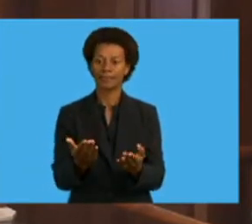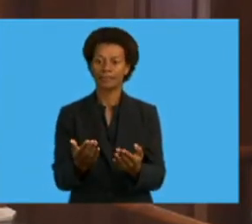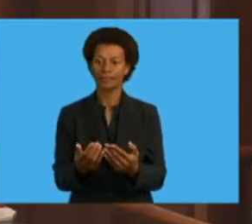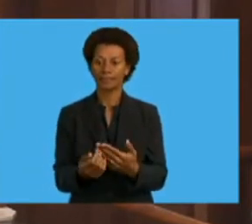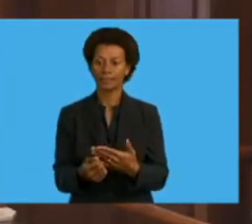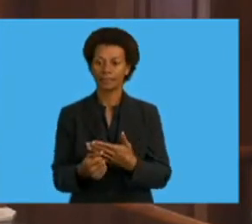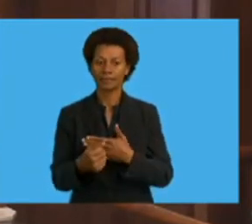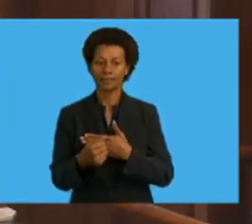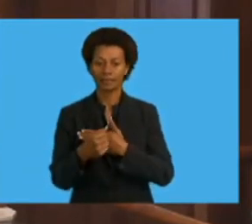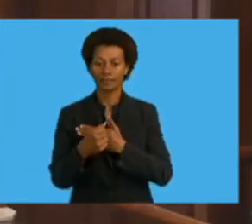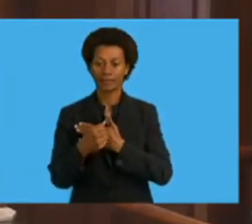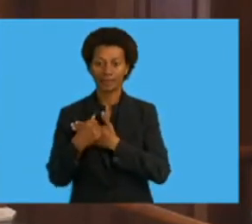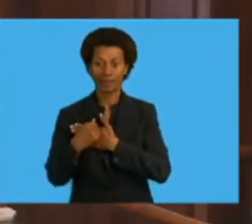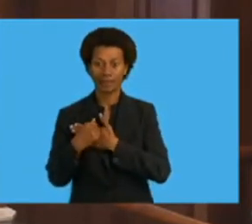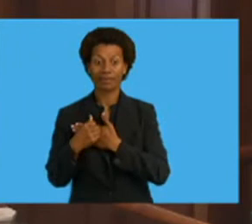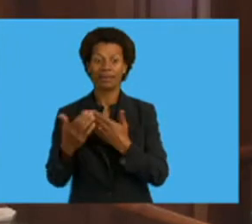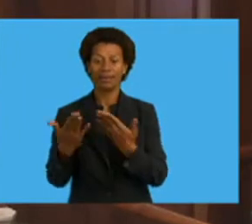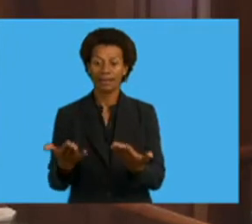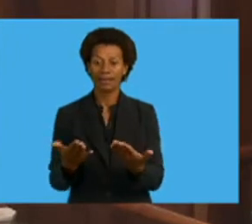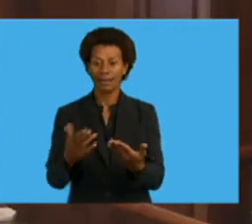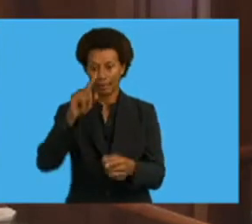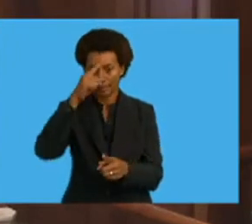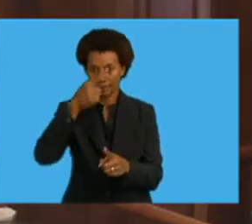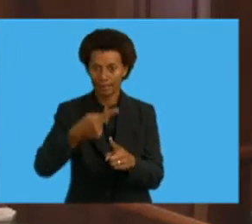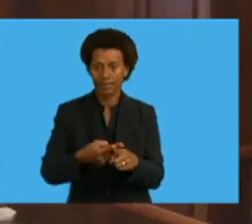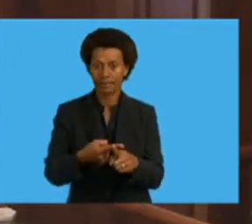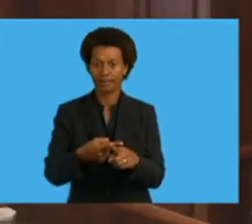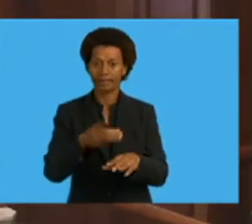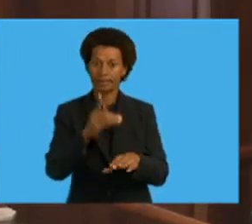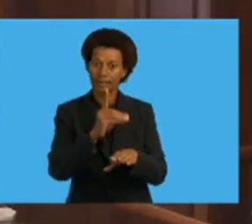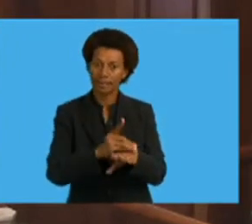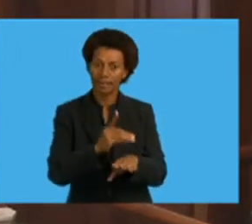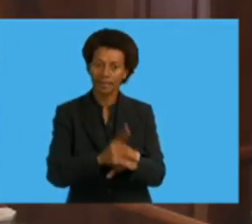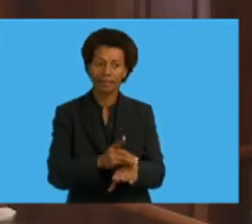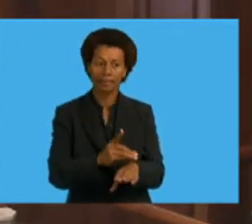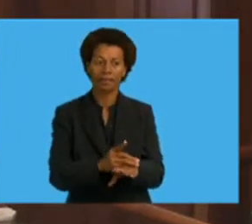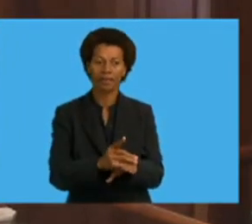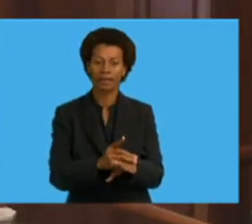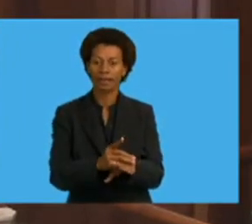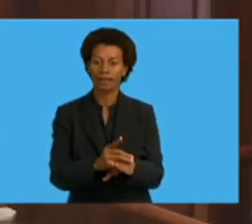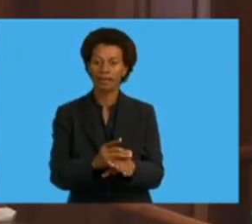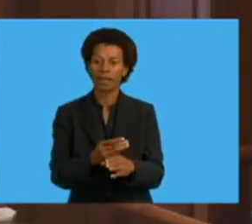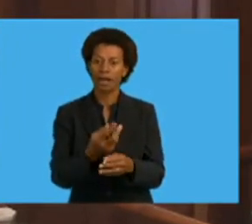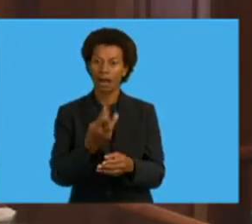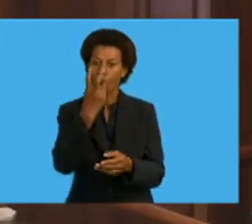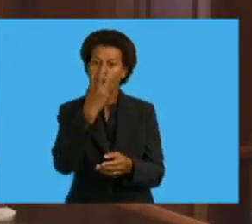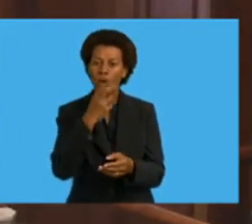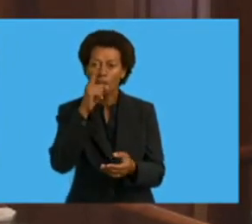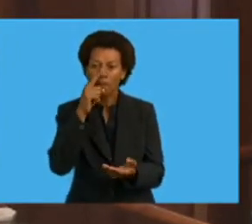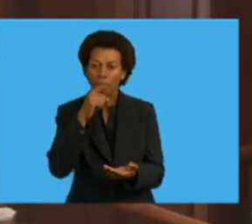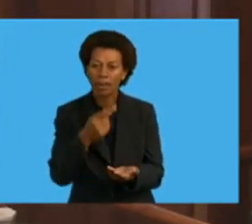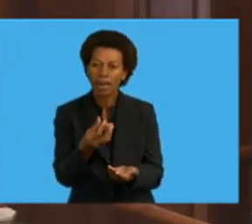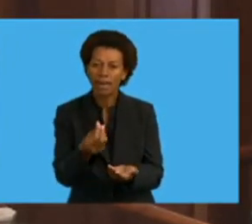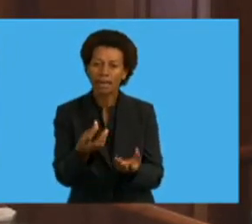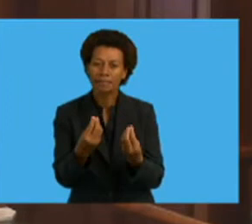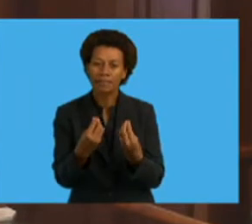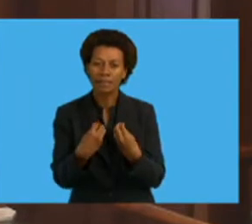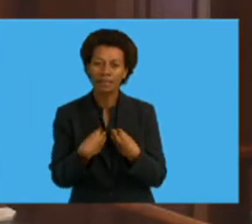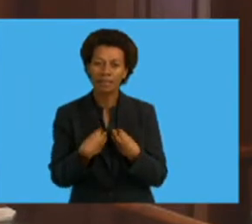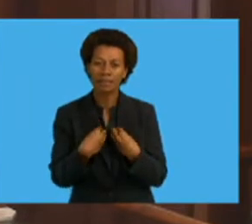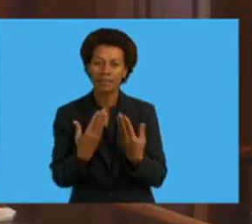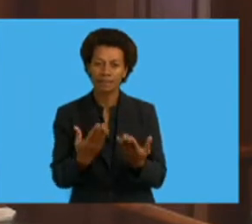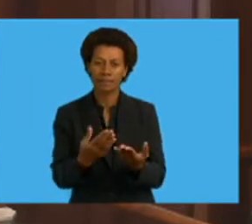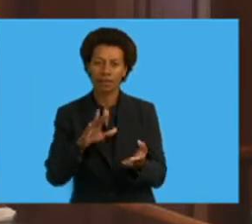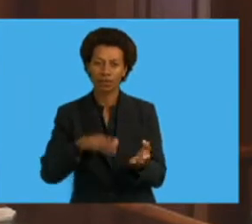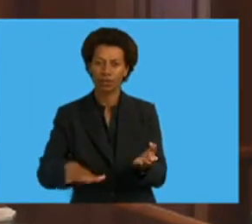the disadvantaged, the sick, the disabled, our pensioners, our women, our children, and our